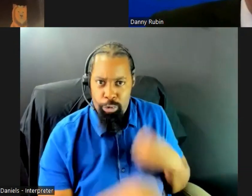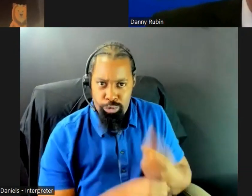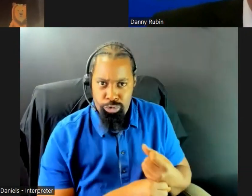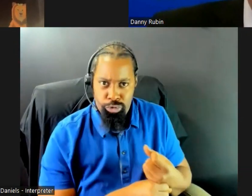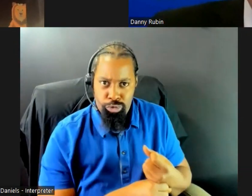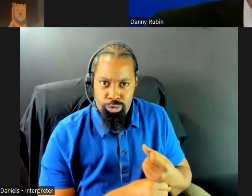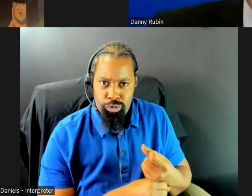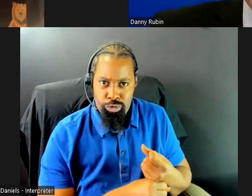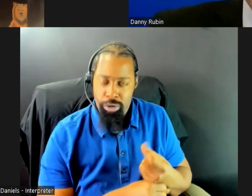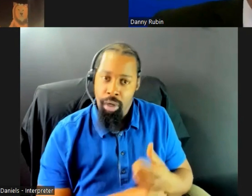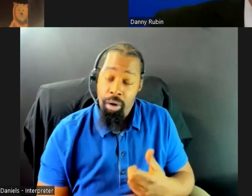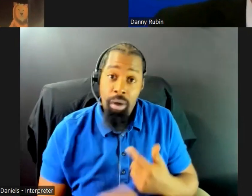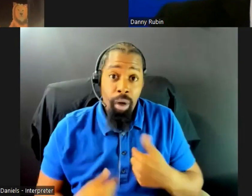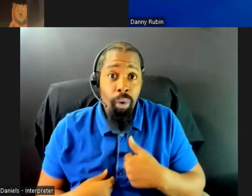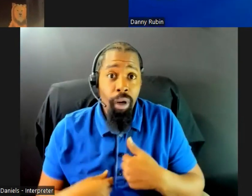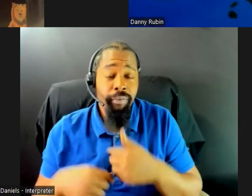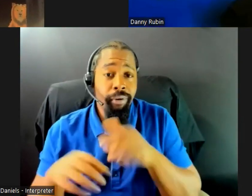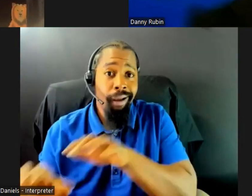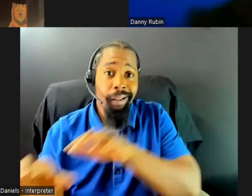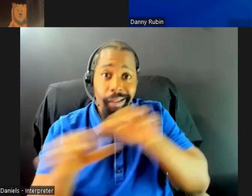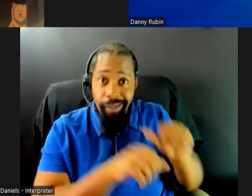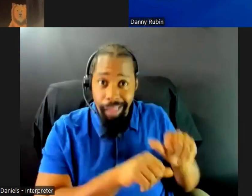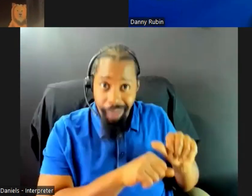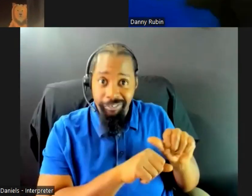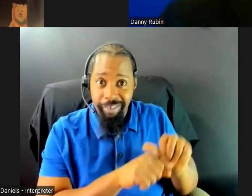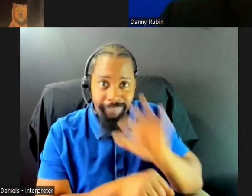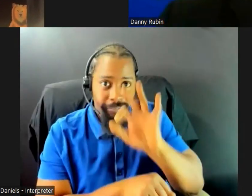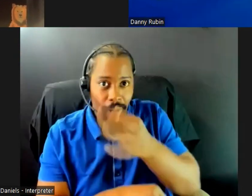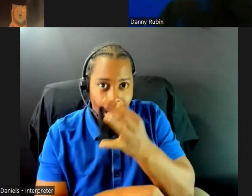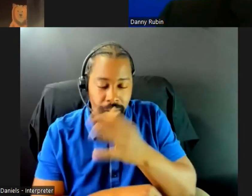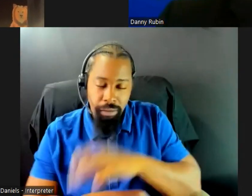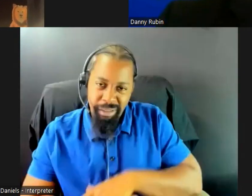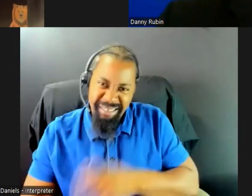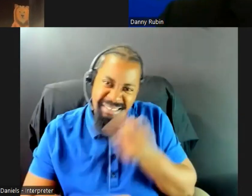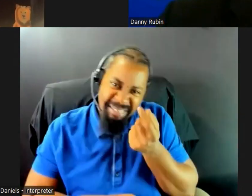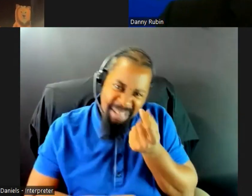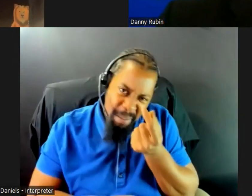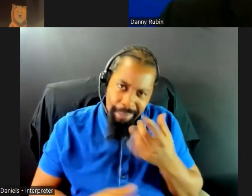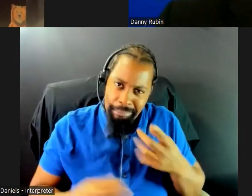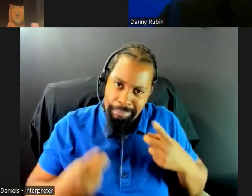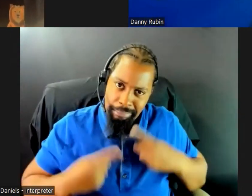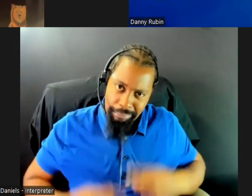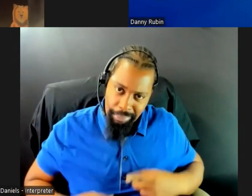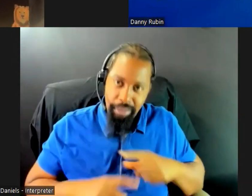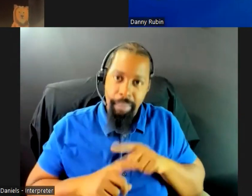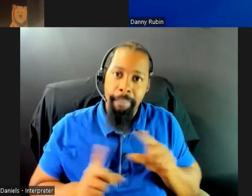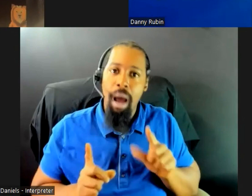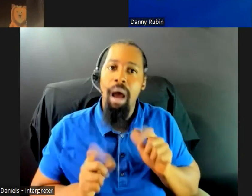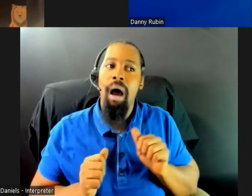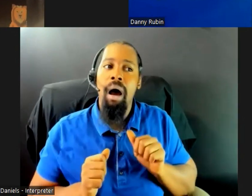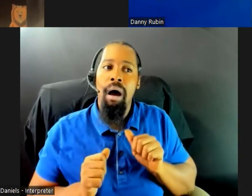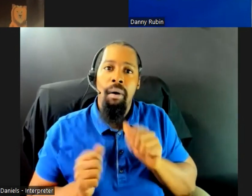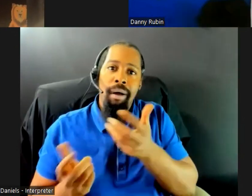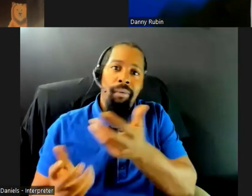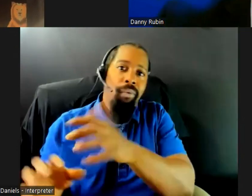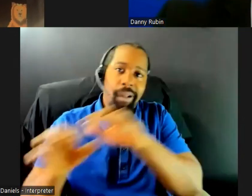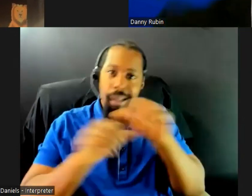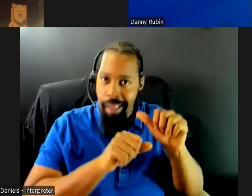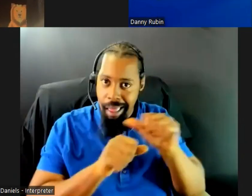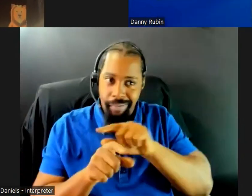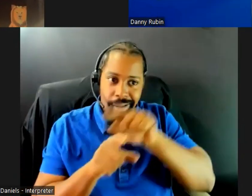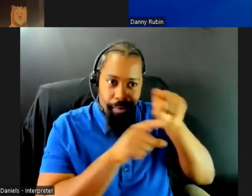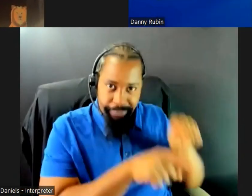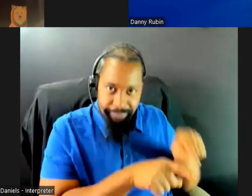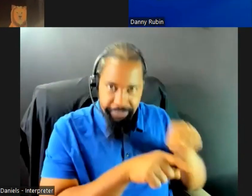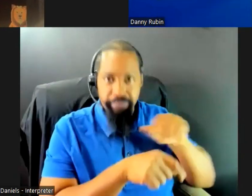found that, first of all, our weddings here are very long, because our ceremony, party, and everything, it takes